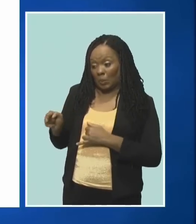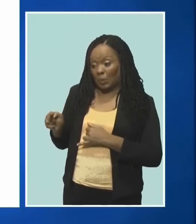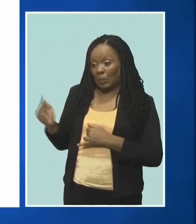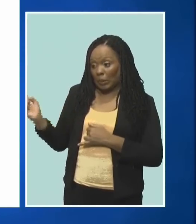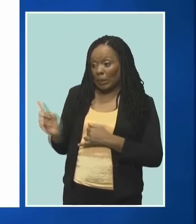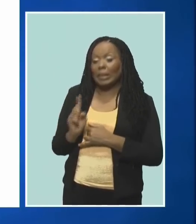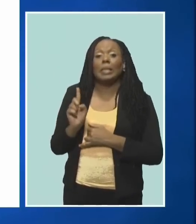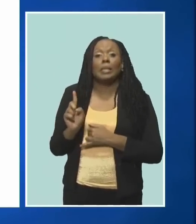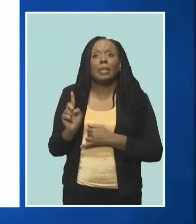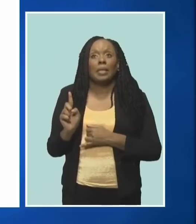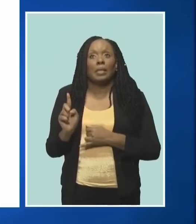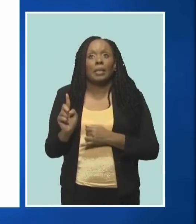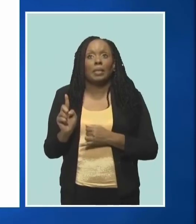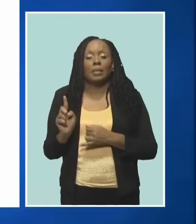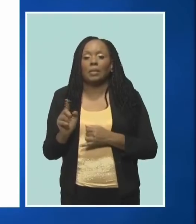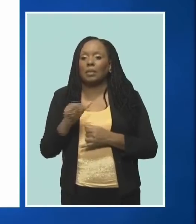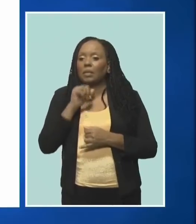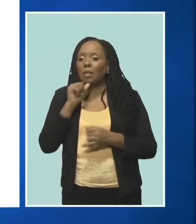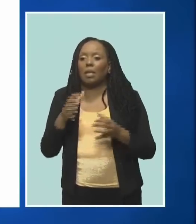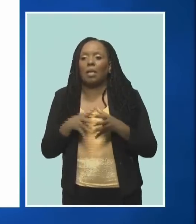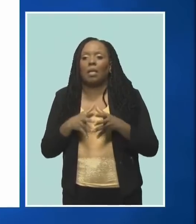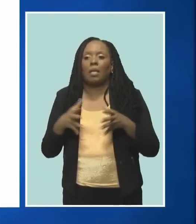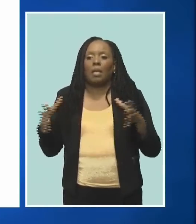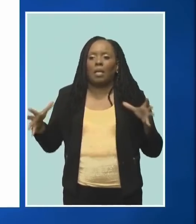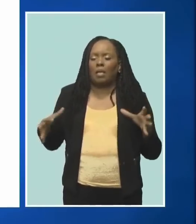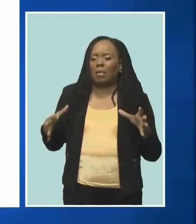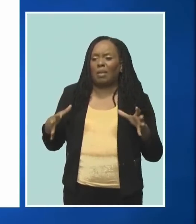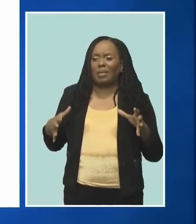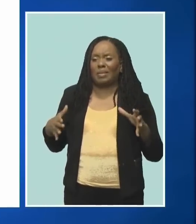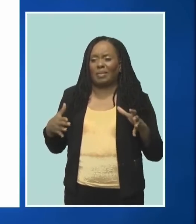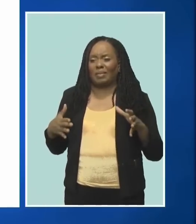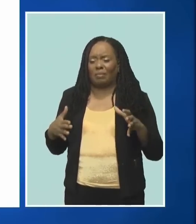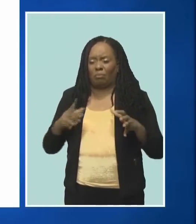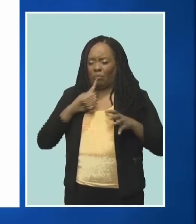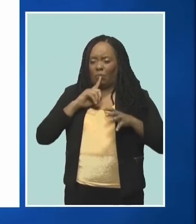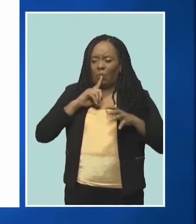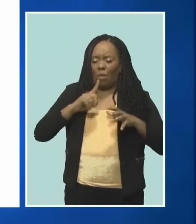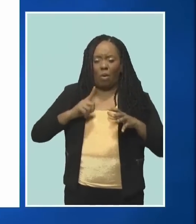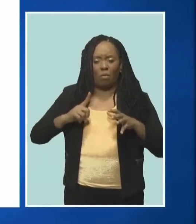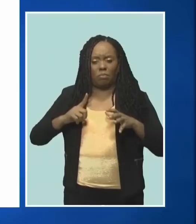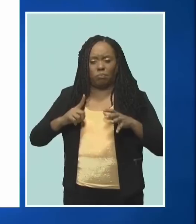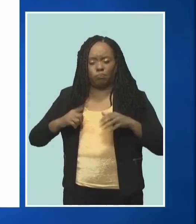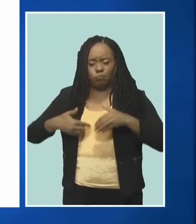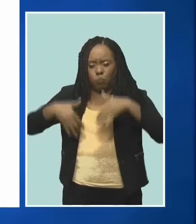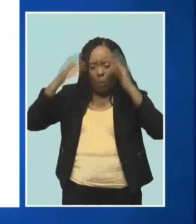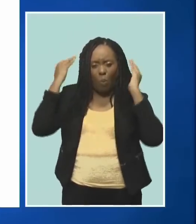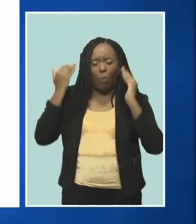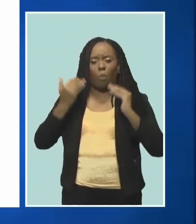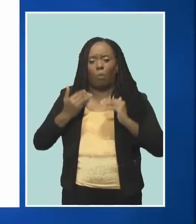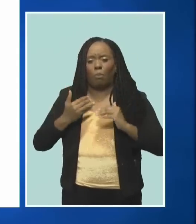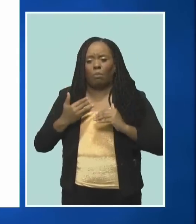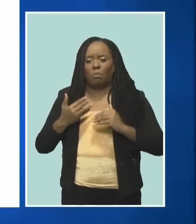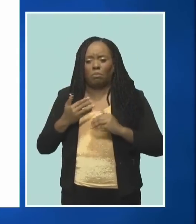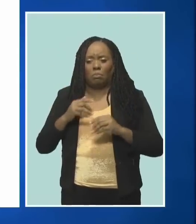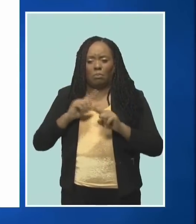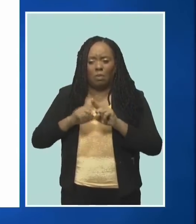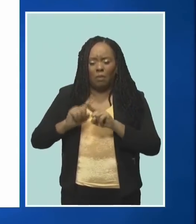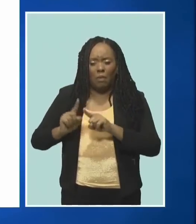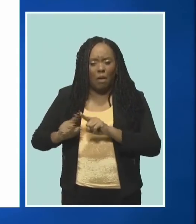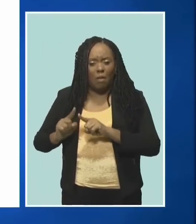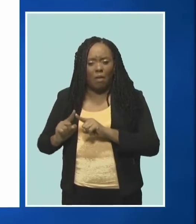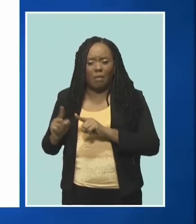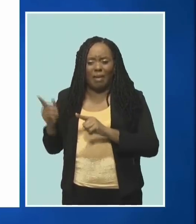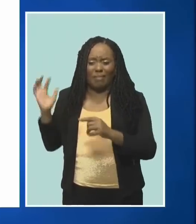with very little baggage, and she faces off a candidate that has substantial. So, as I said, the path is there, and I